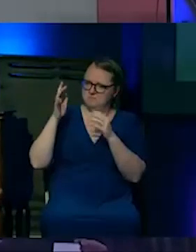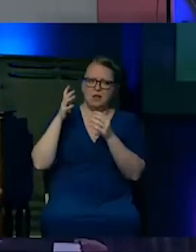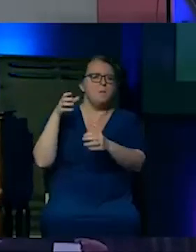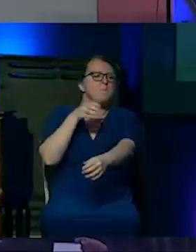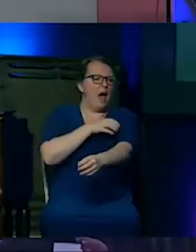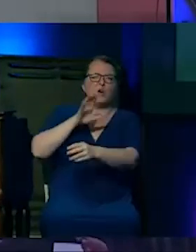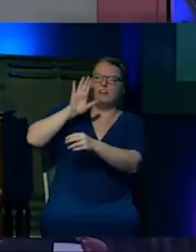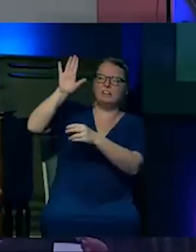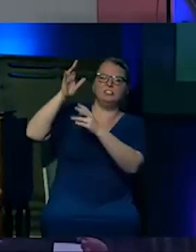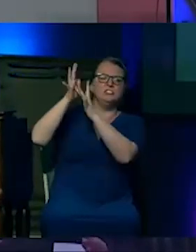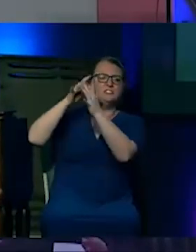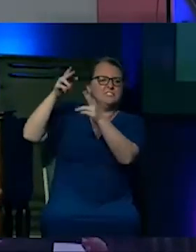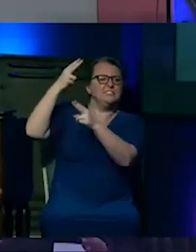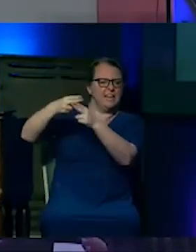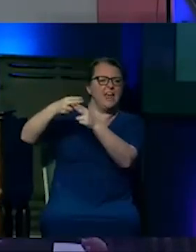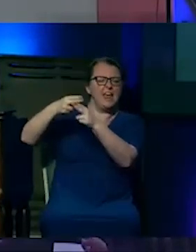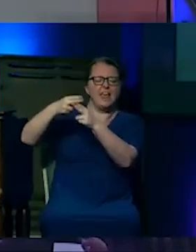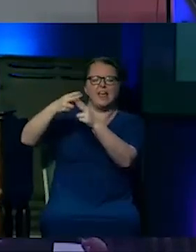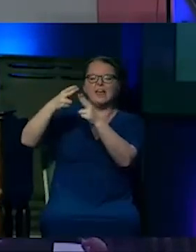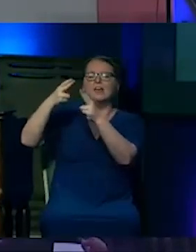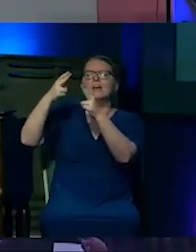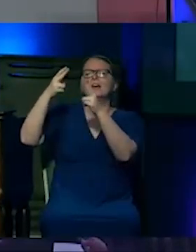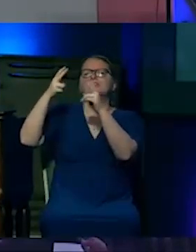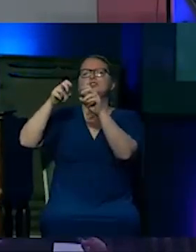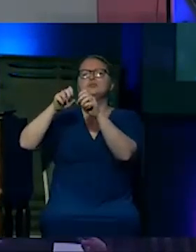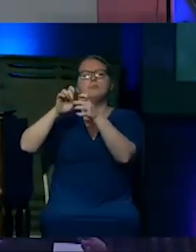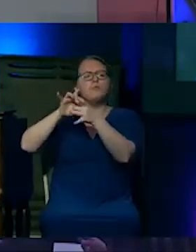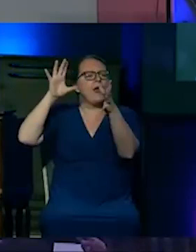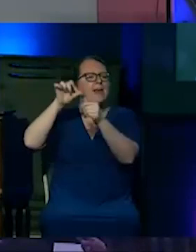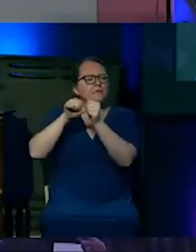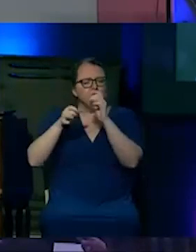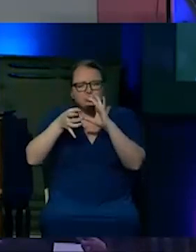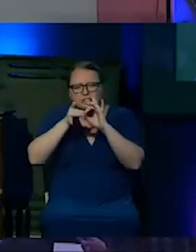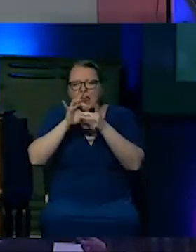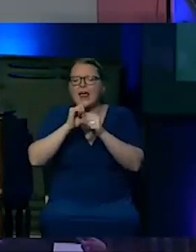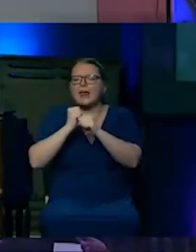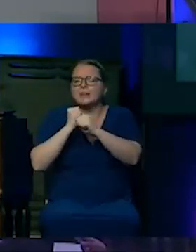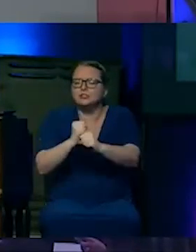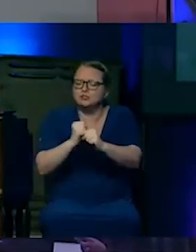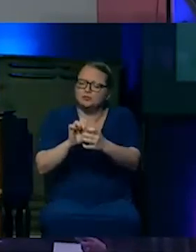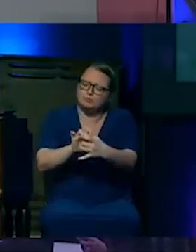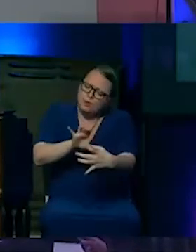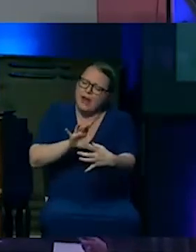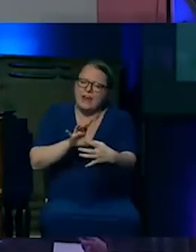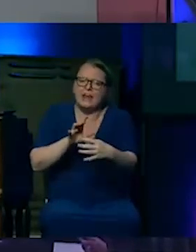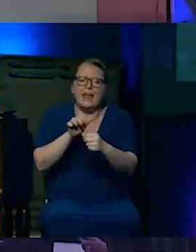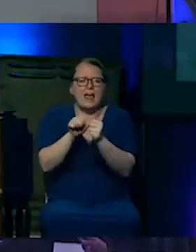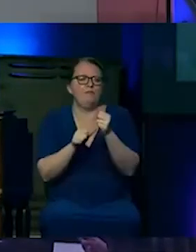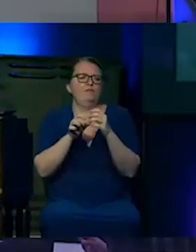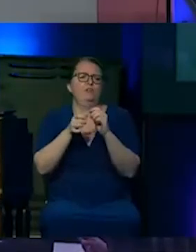of Jesus. To break every chain, to break every chain, to break